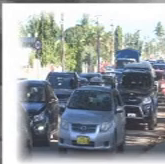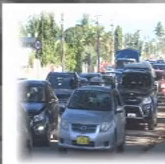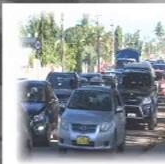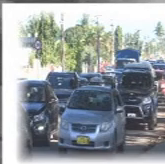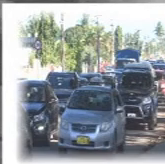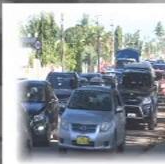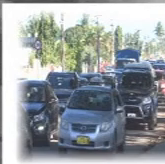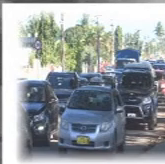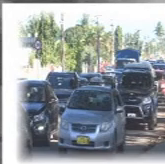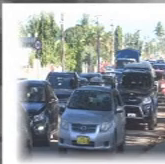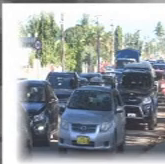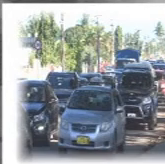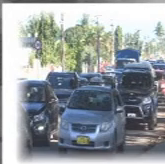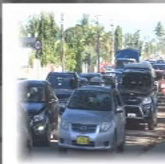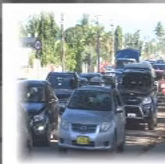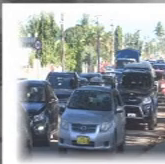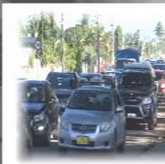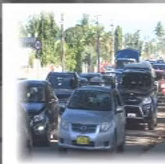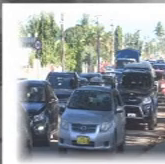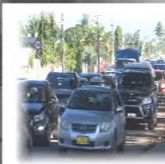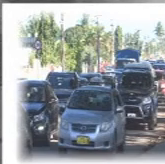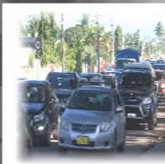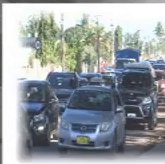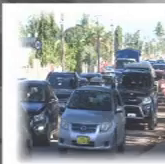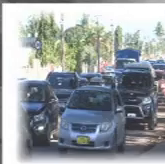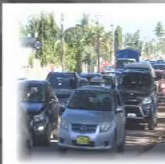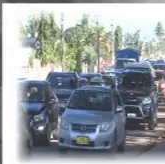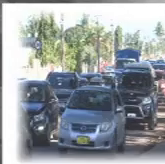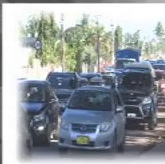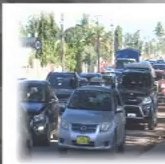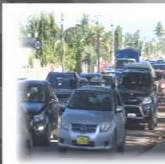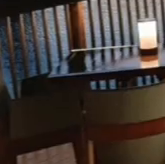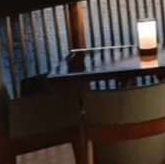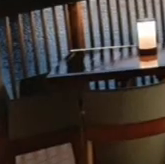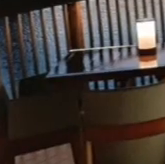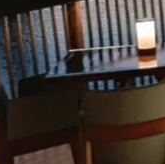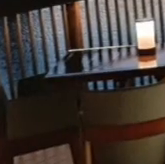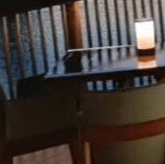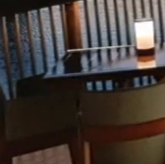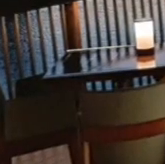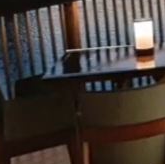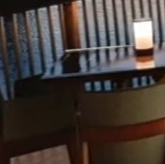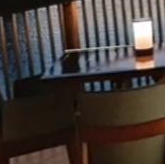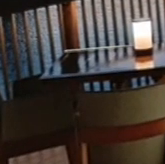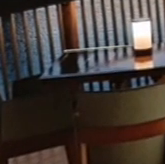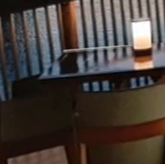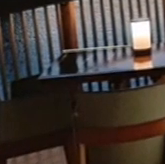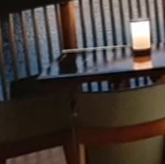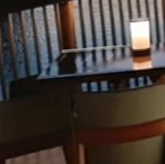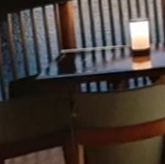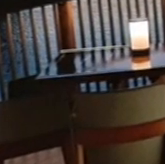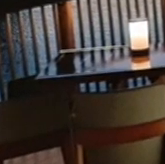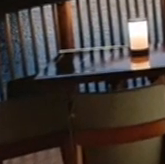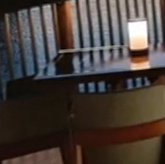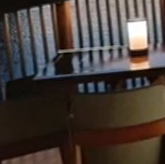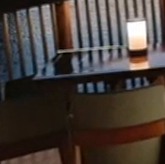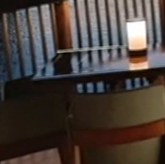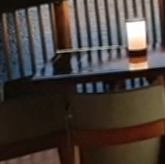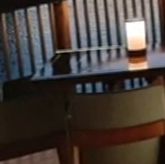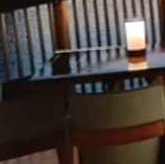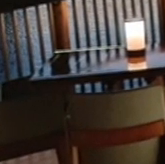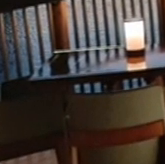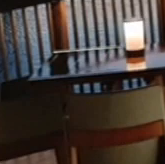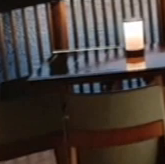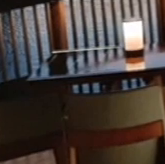peak hour traffic? Visit our FBC website to answer. And our shot of the day, first one for the week, the beautiful